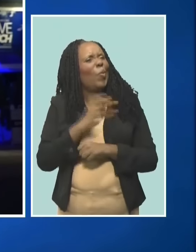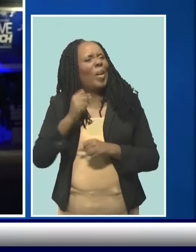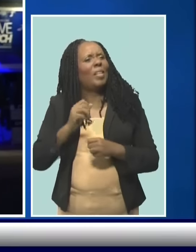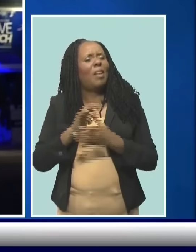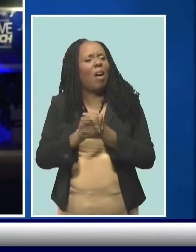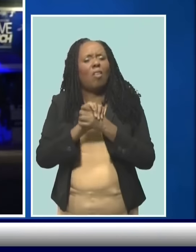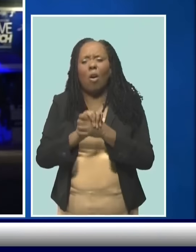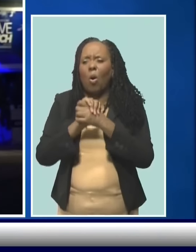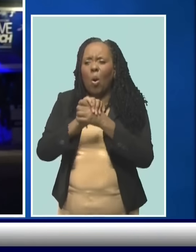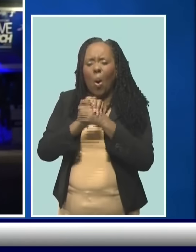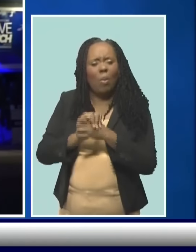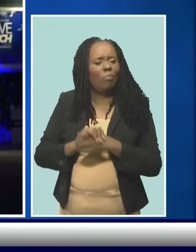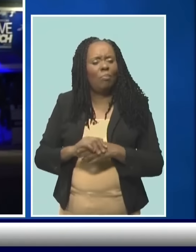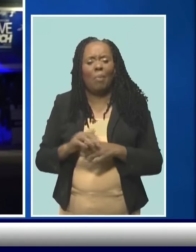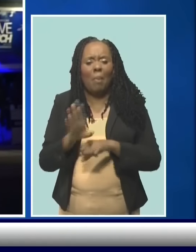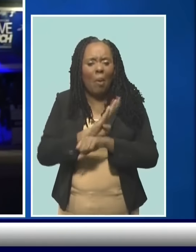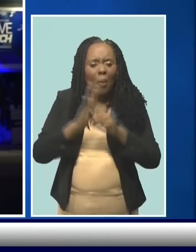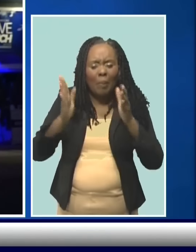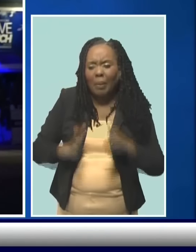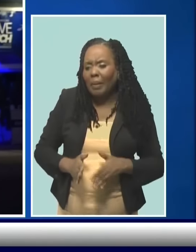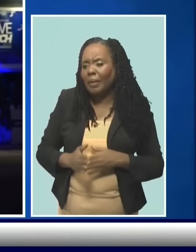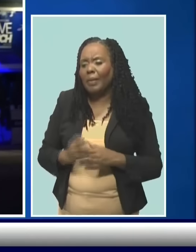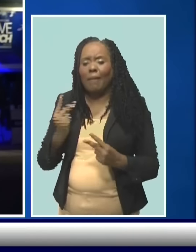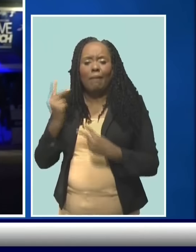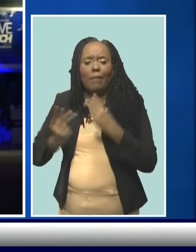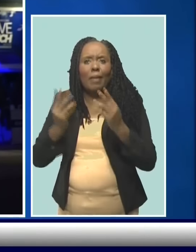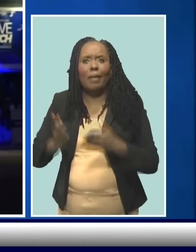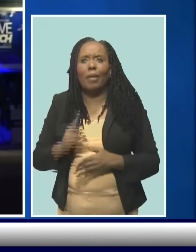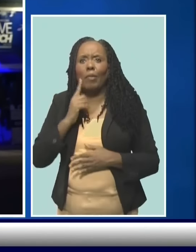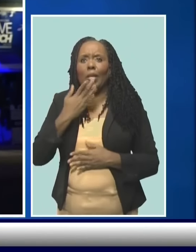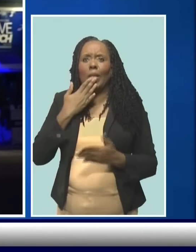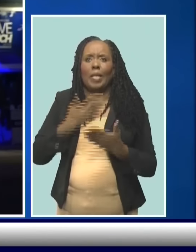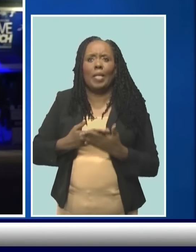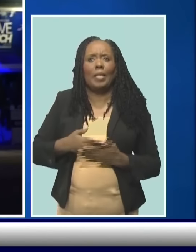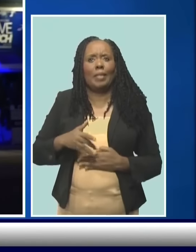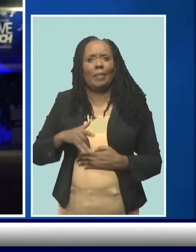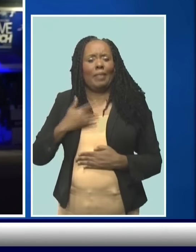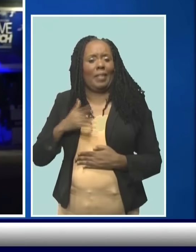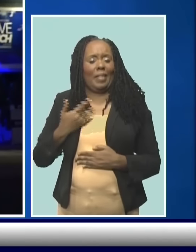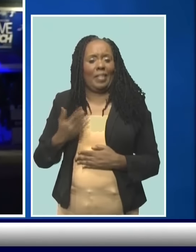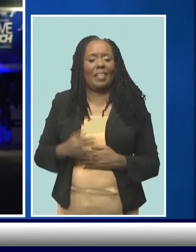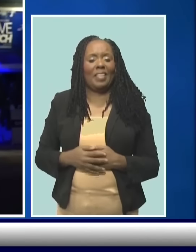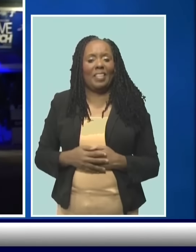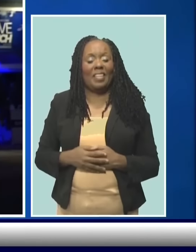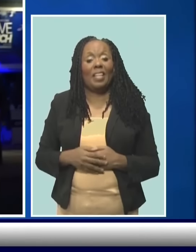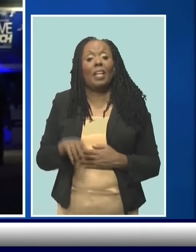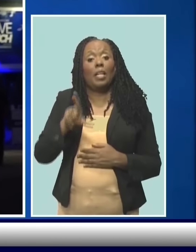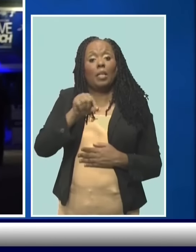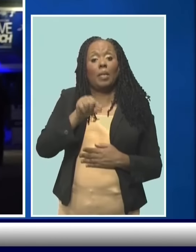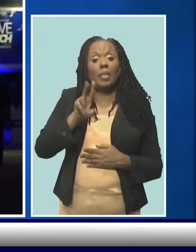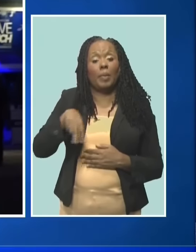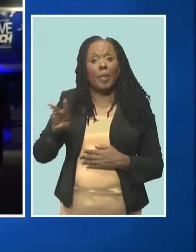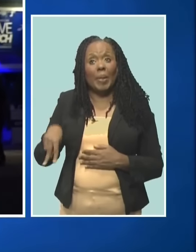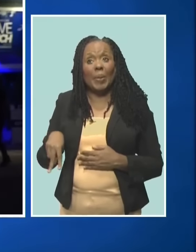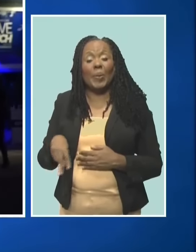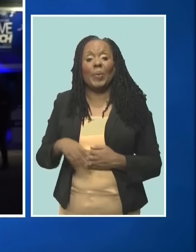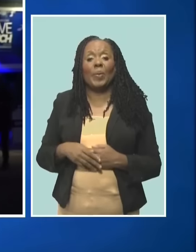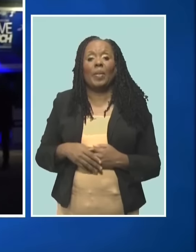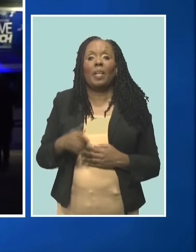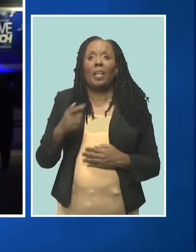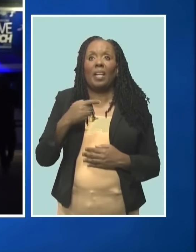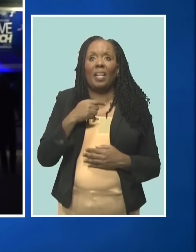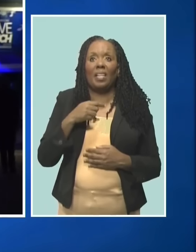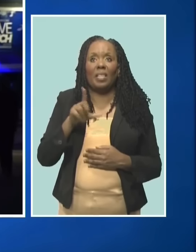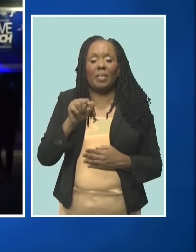day, tourists, Bajans, everybody. So it was a good feeling. In 2022, I did the comedian side of me by doing a song named Marby, but I